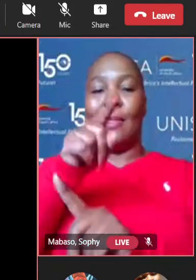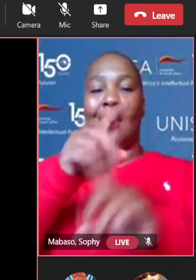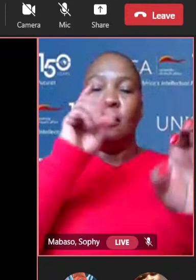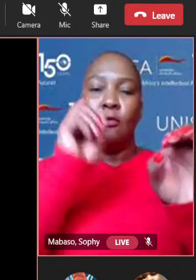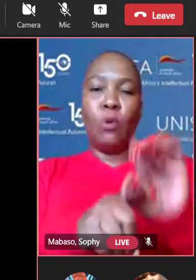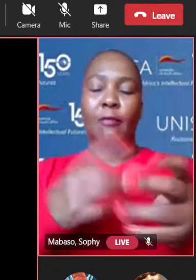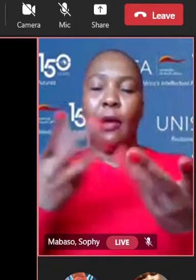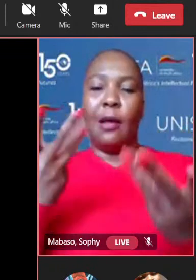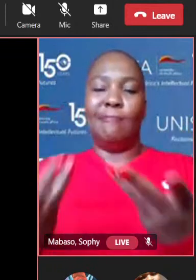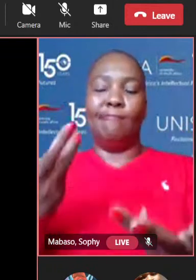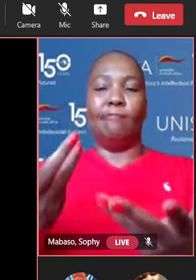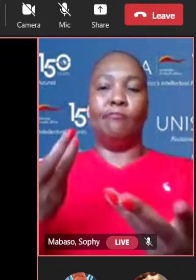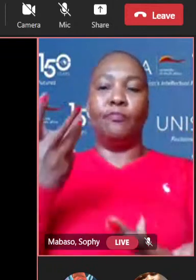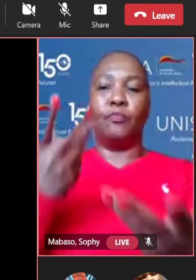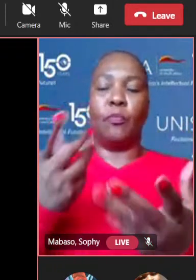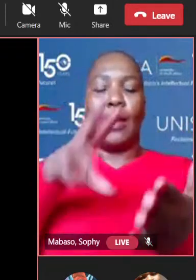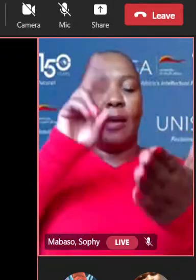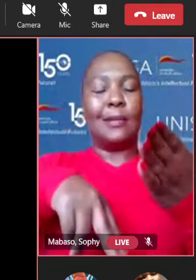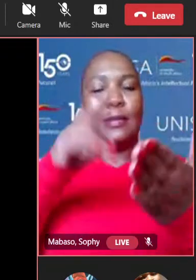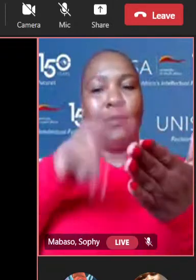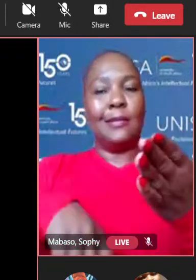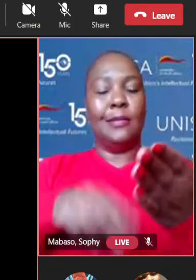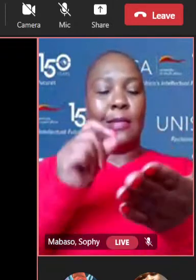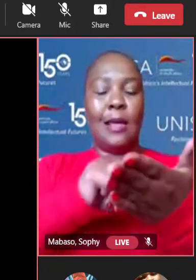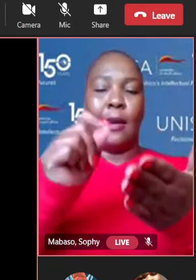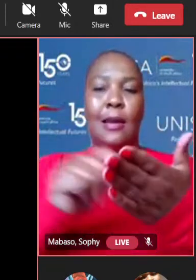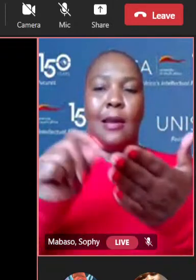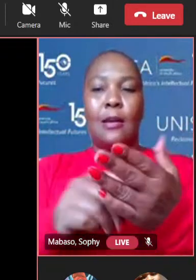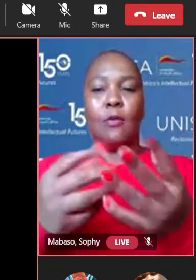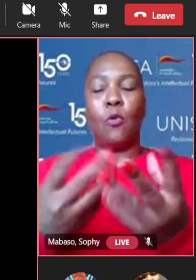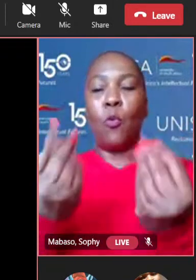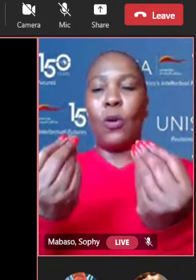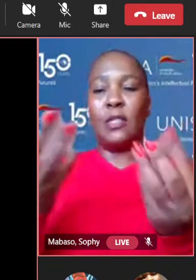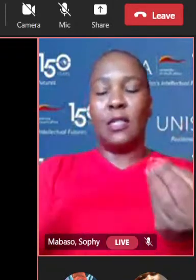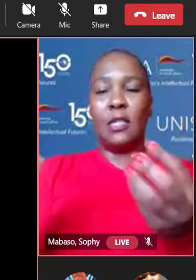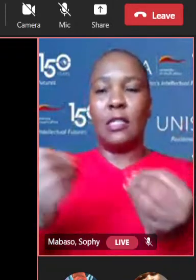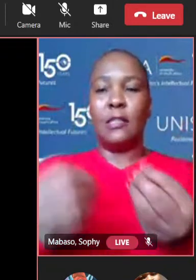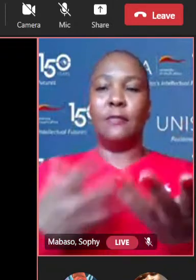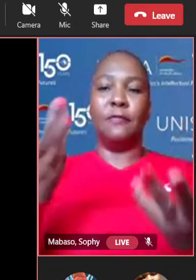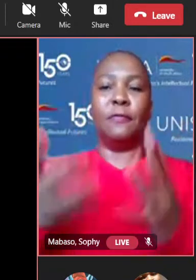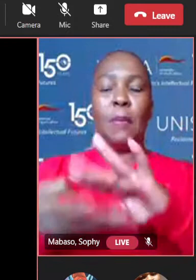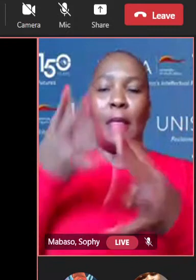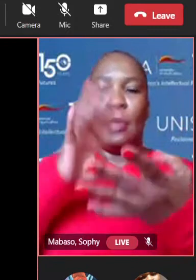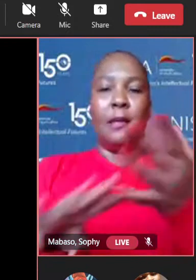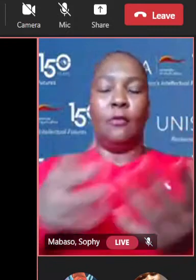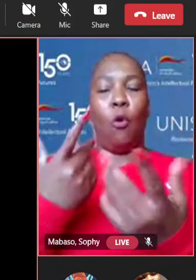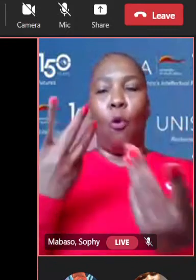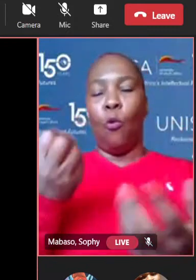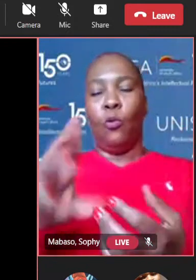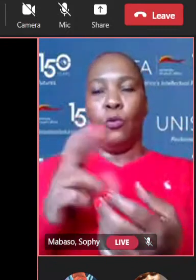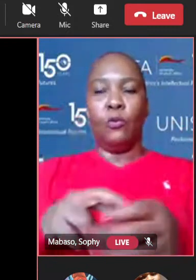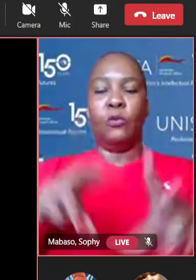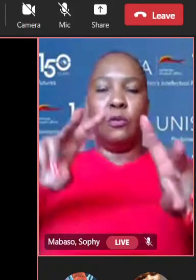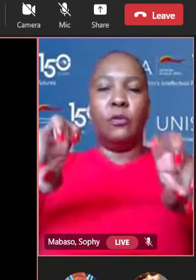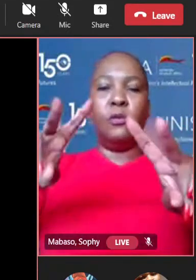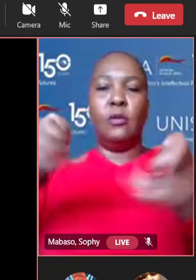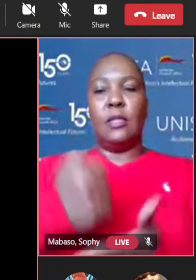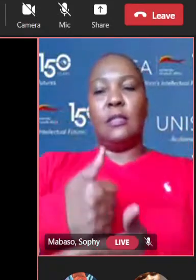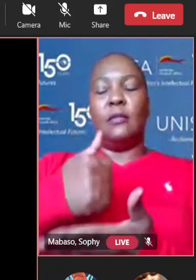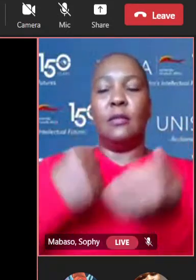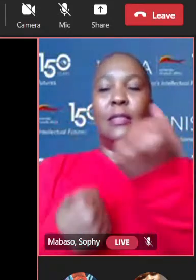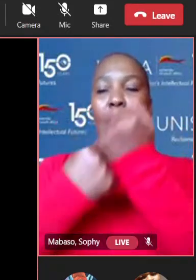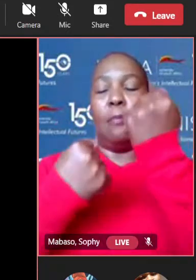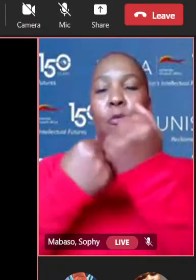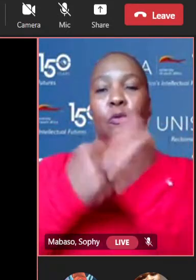a reading and writing person or a quantitative literacy person or the research support person, you